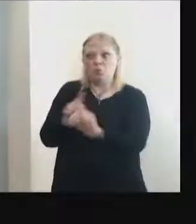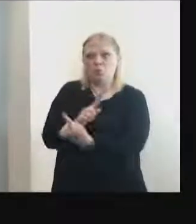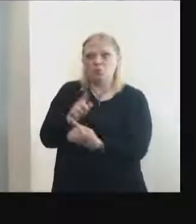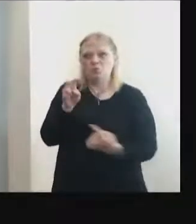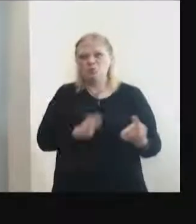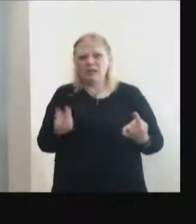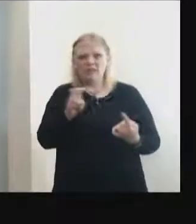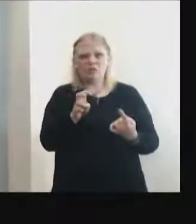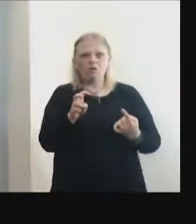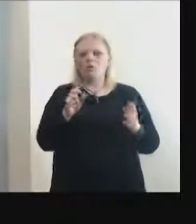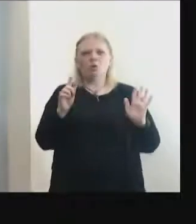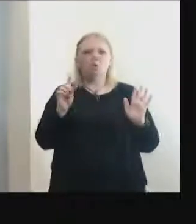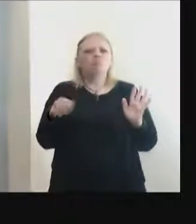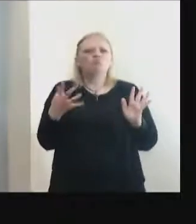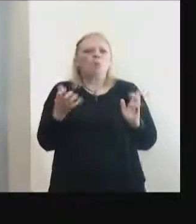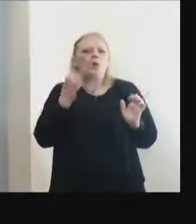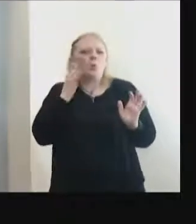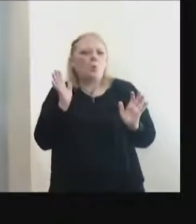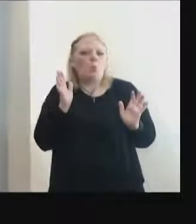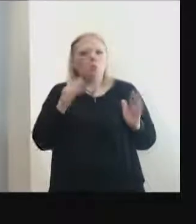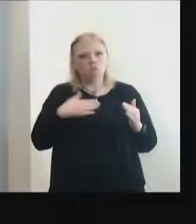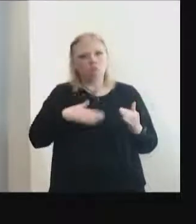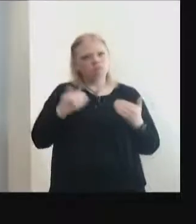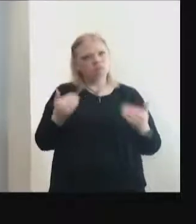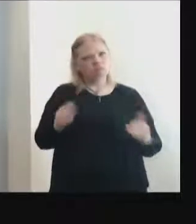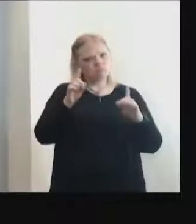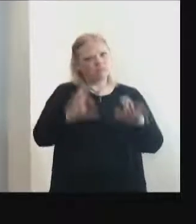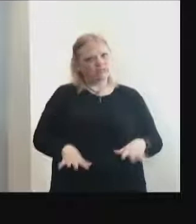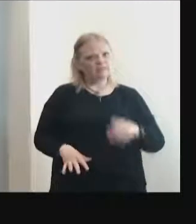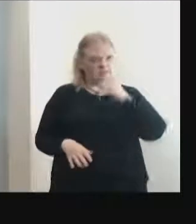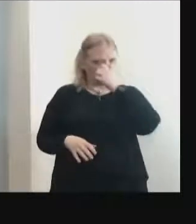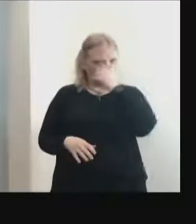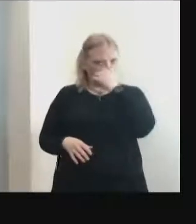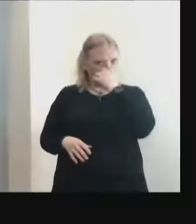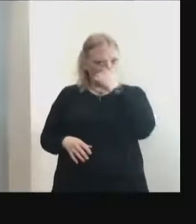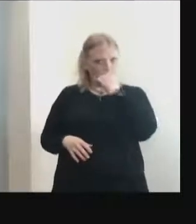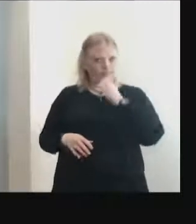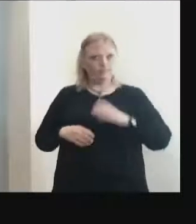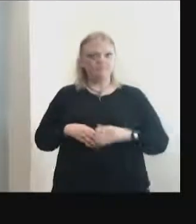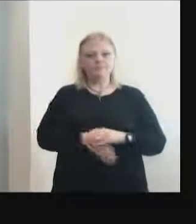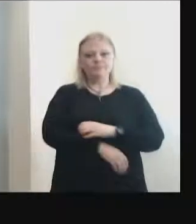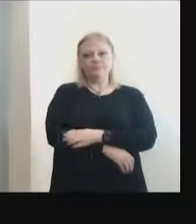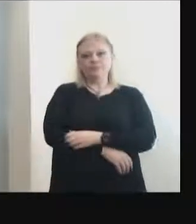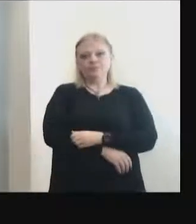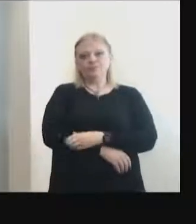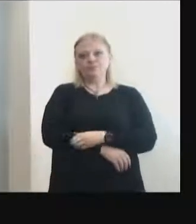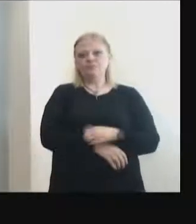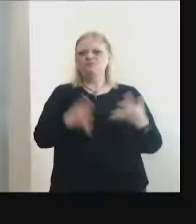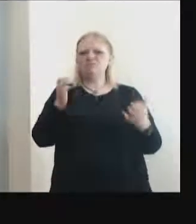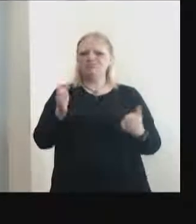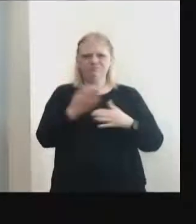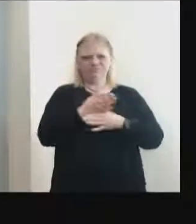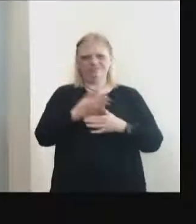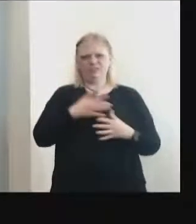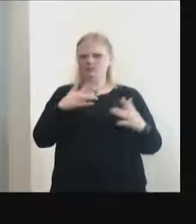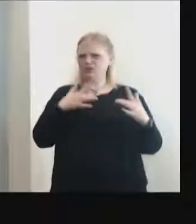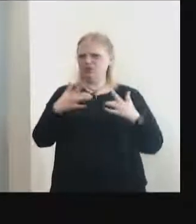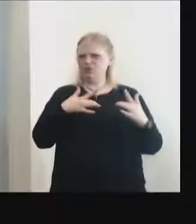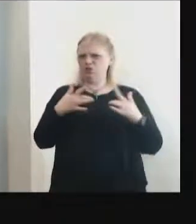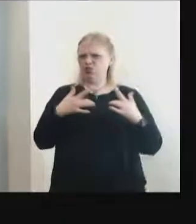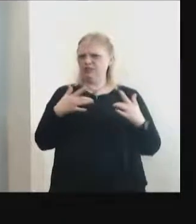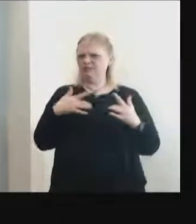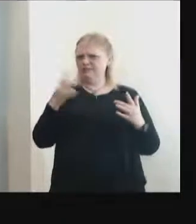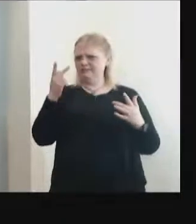just want to check your status, please get tested. And I just want to share some concerning trends that we've